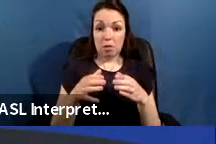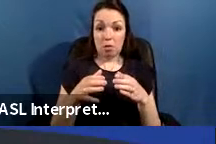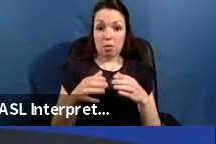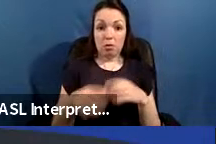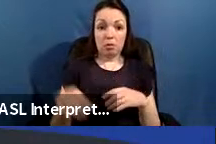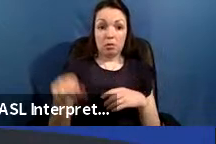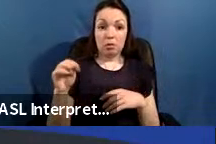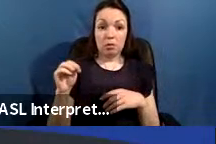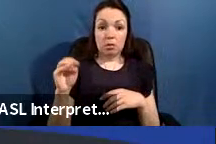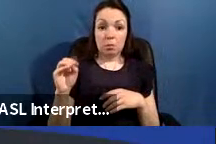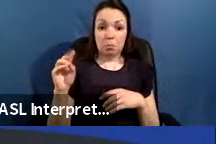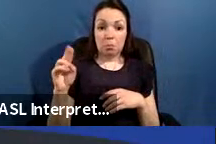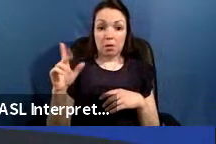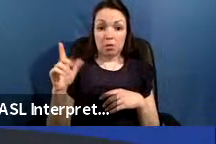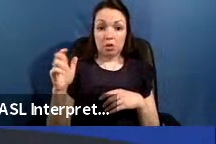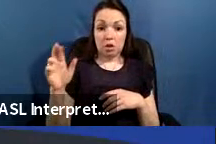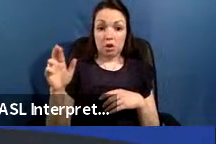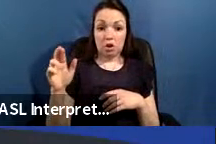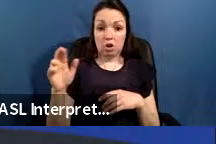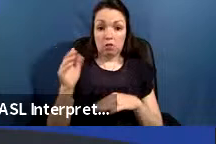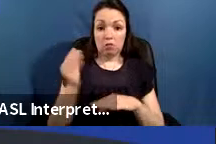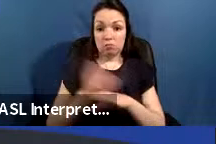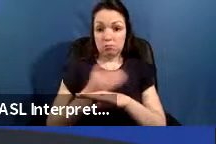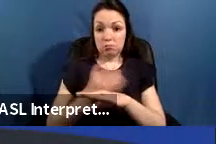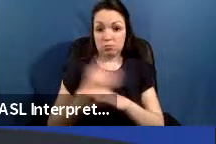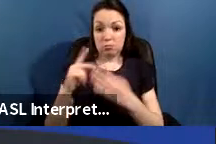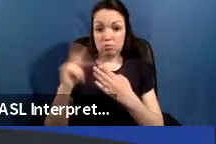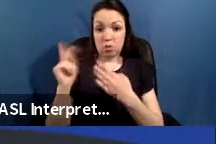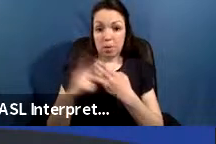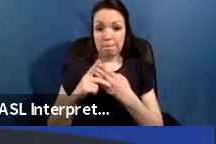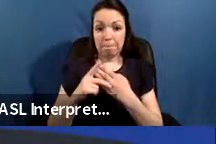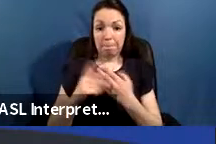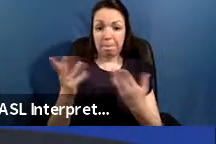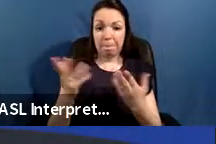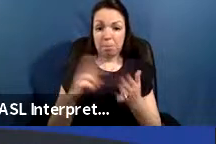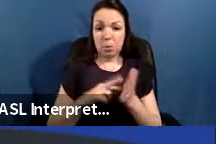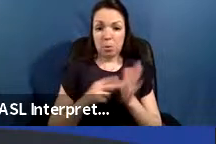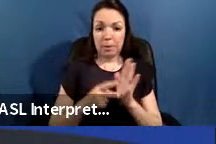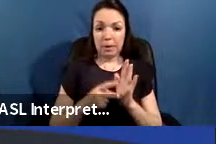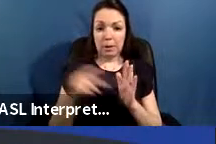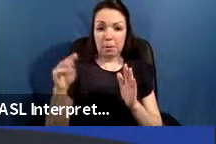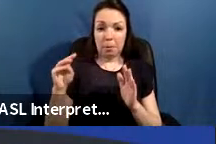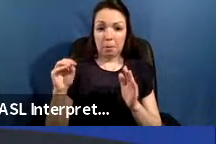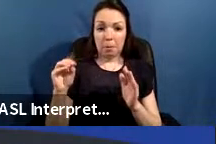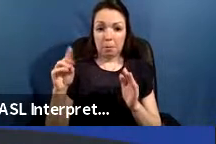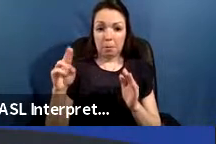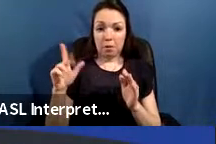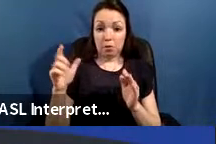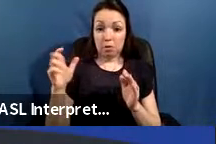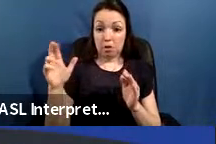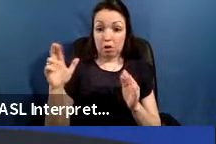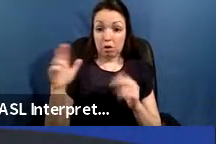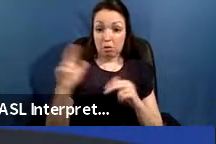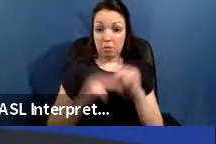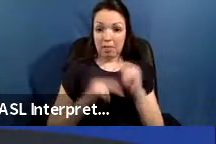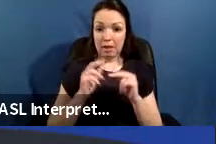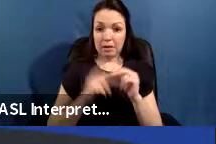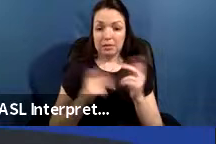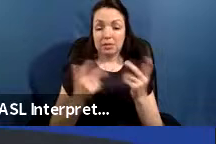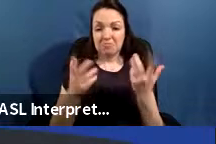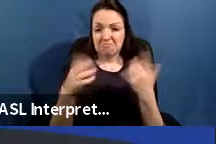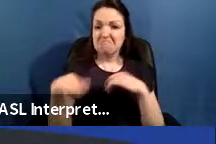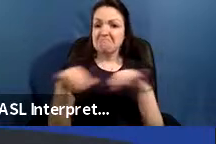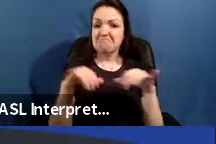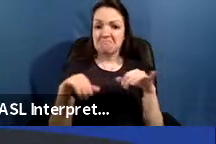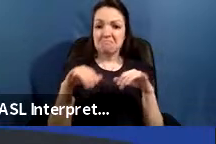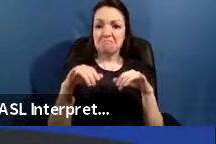modular refurbishment program. What do we mean by modular? Modular buildings are commonly built